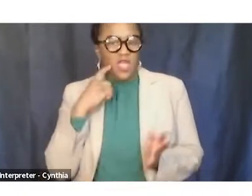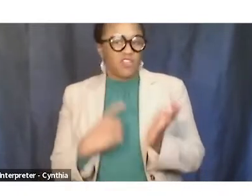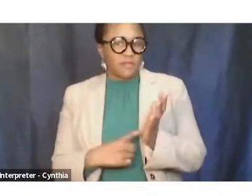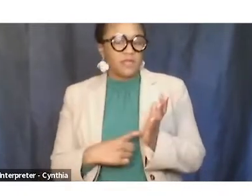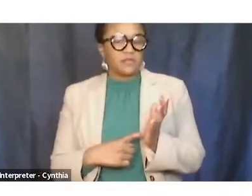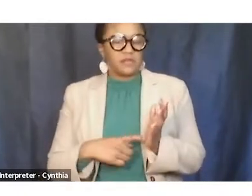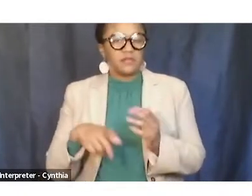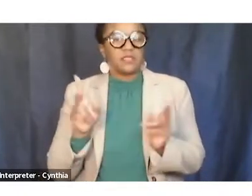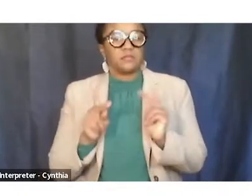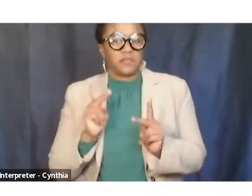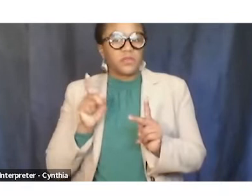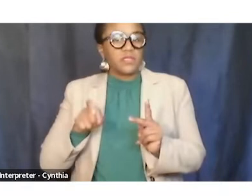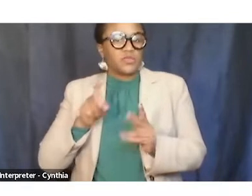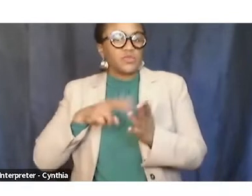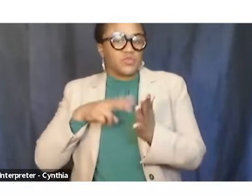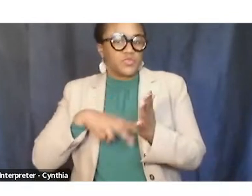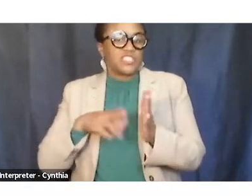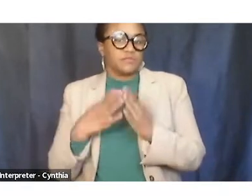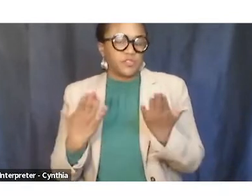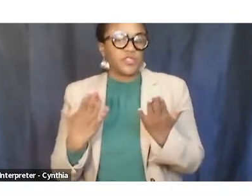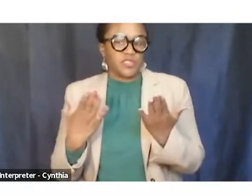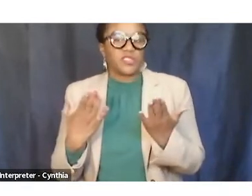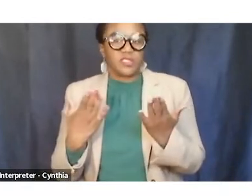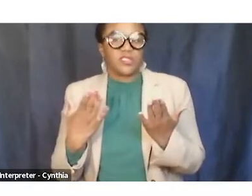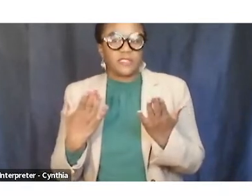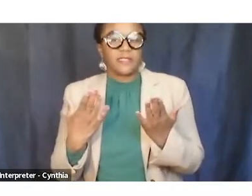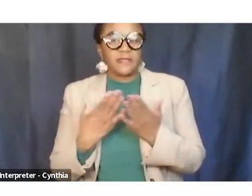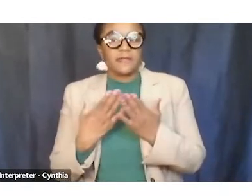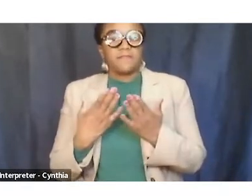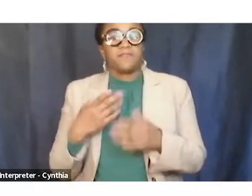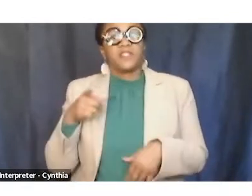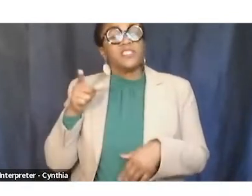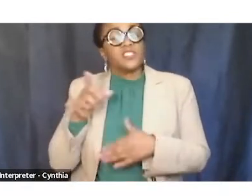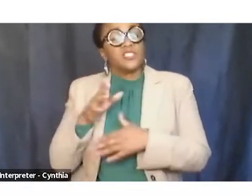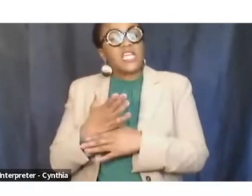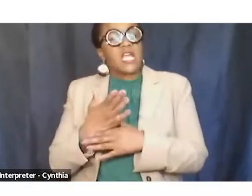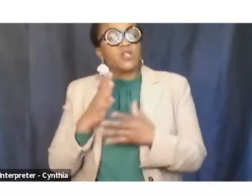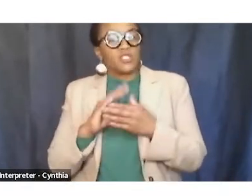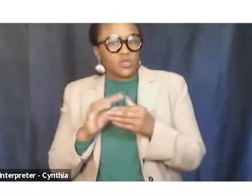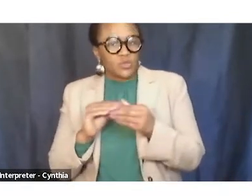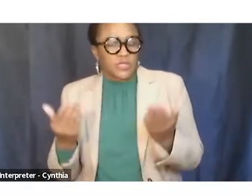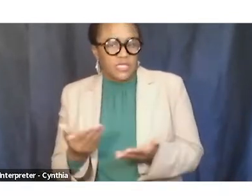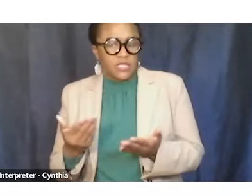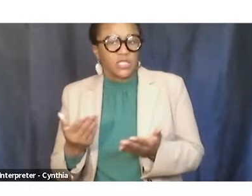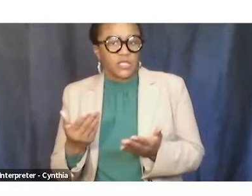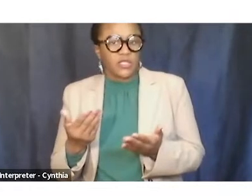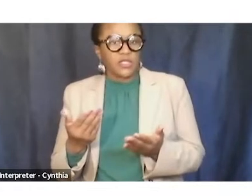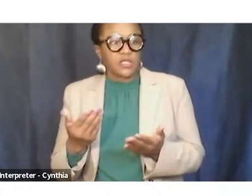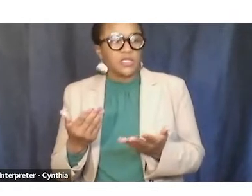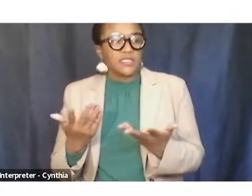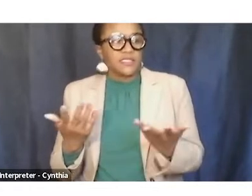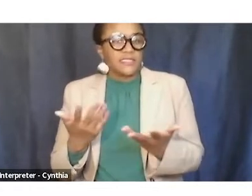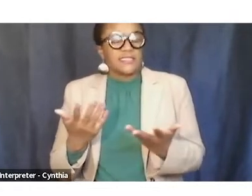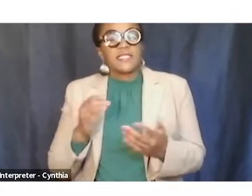that folks read this book. And she shares a story here about